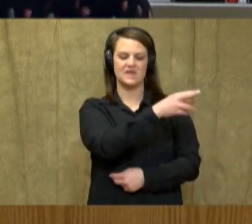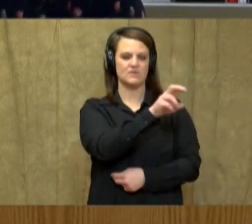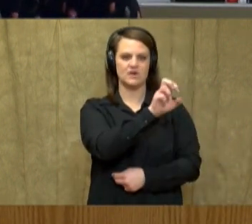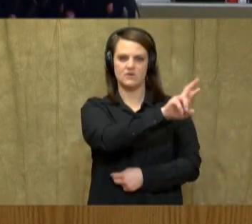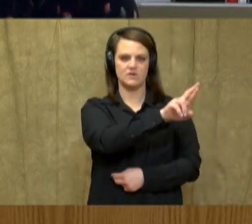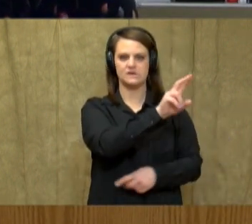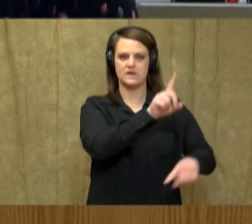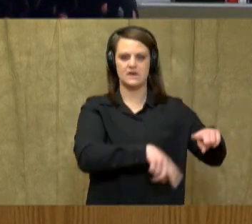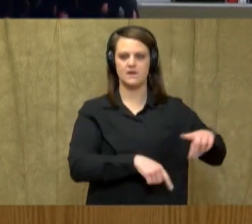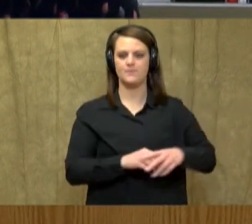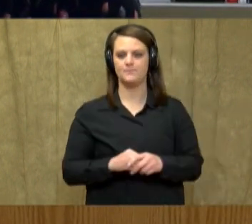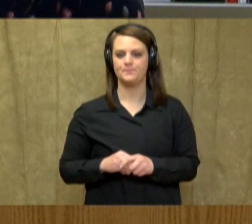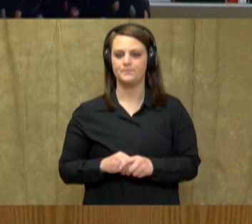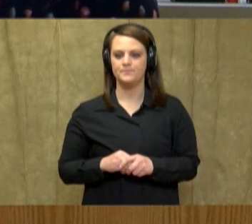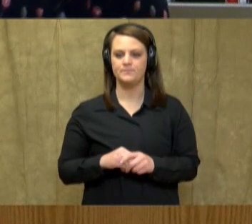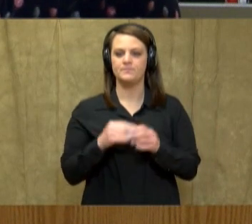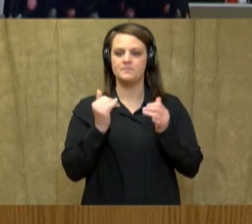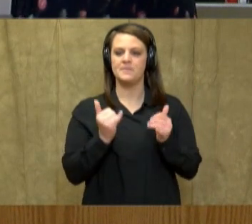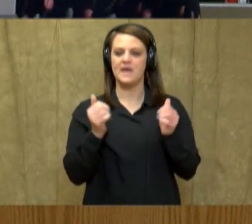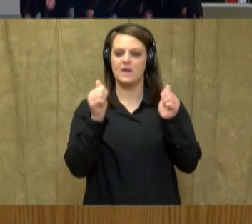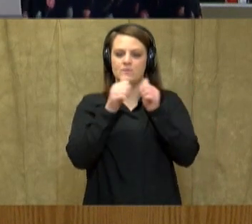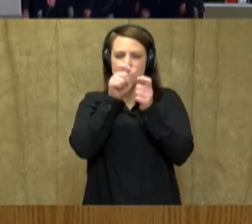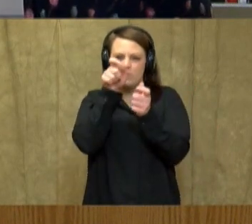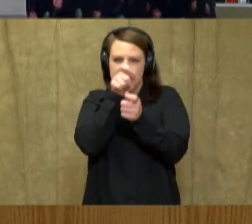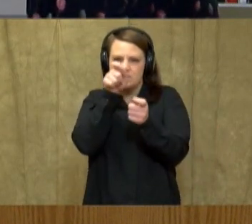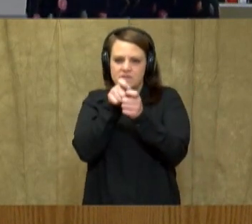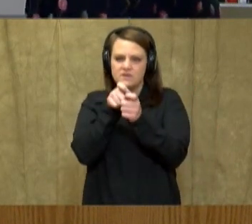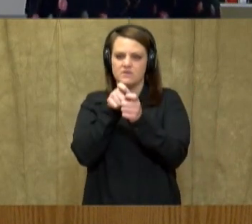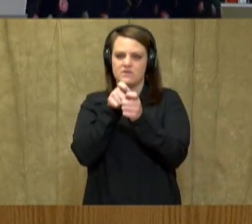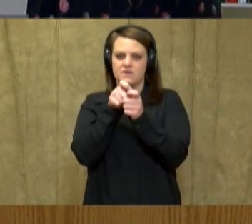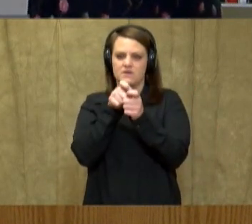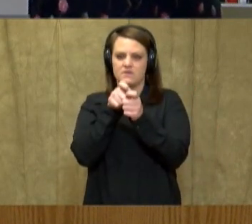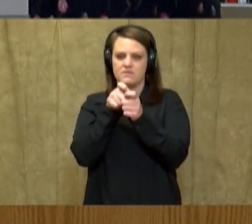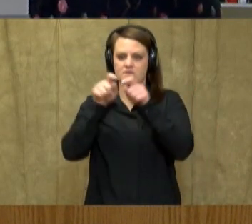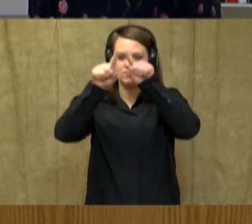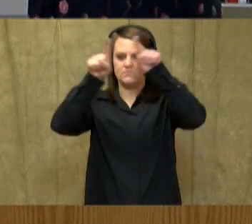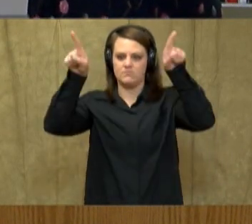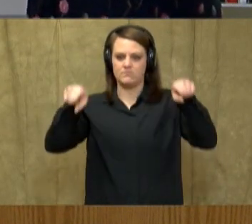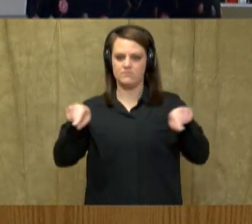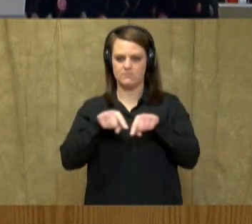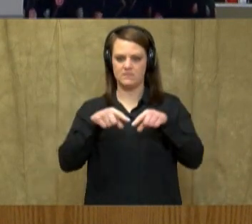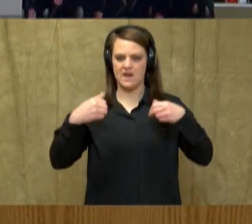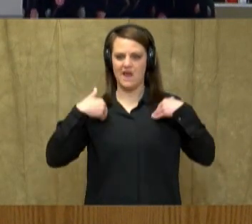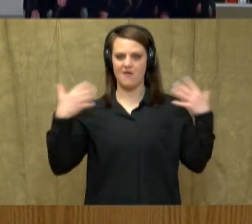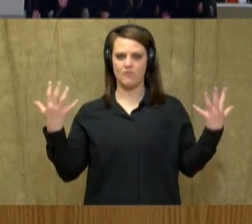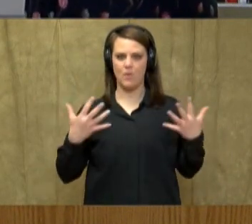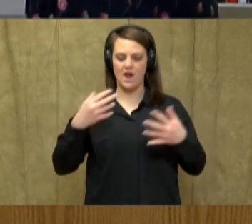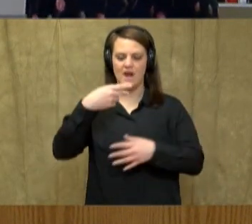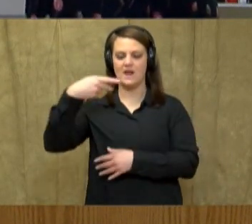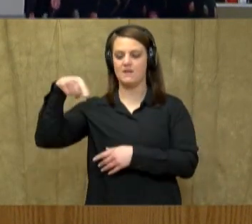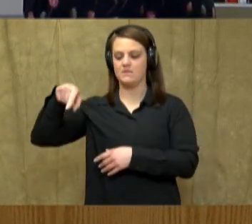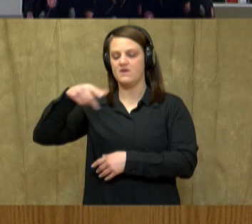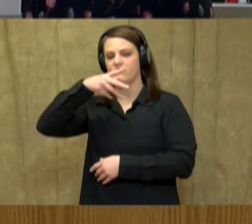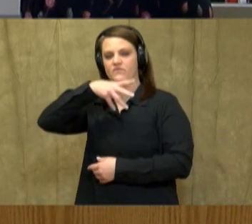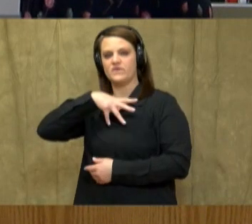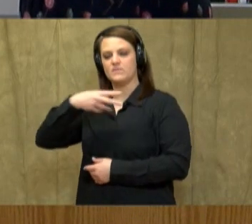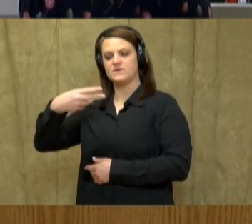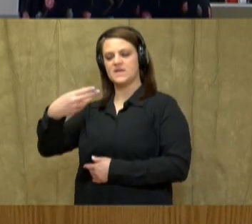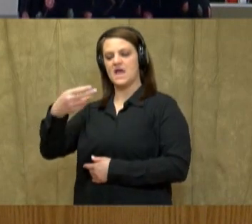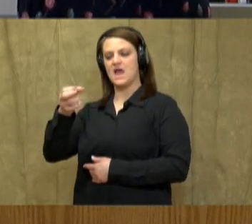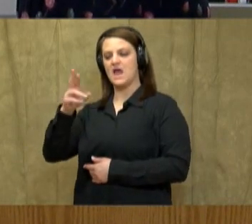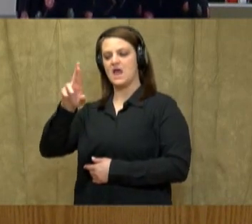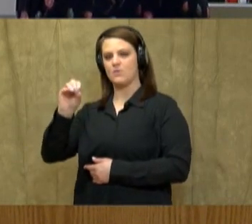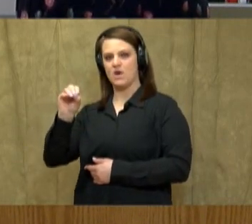All right, so in this particular Punnett square, when we look at this, we have a heterozygous or carrier female that